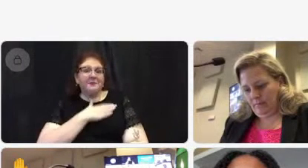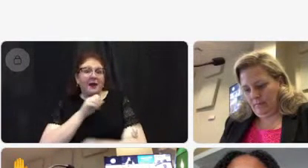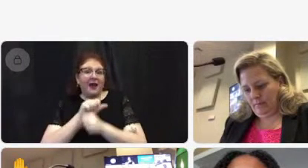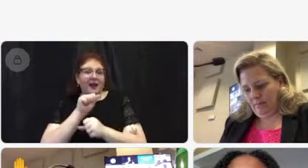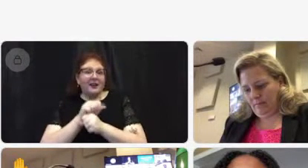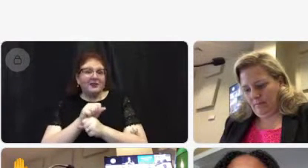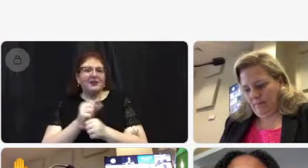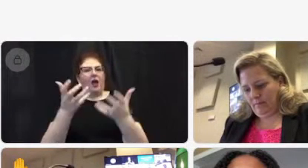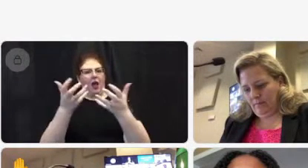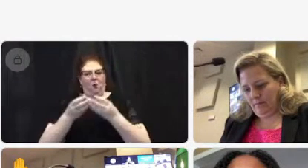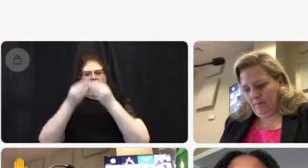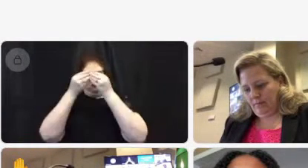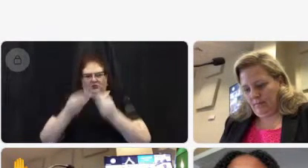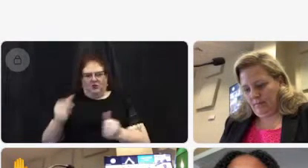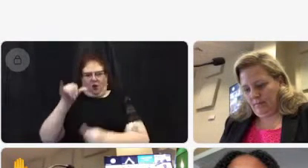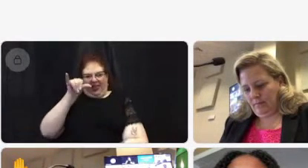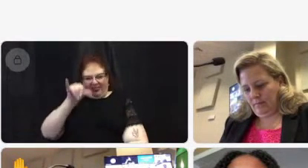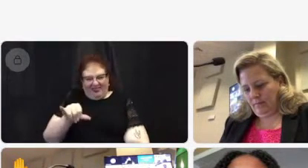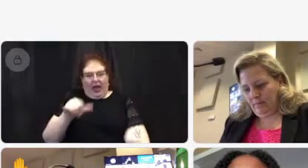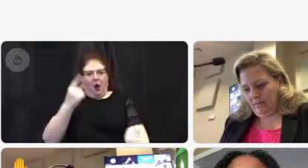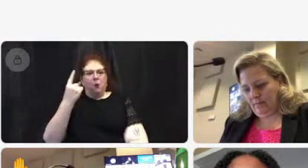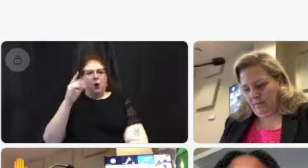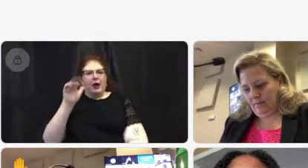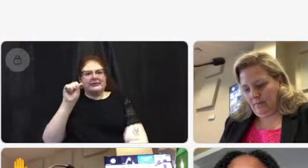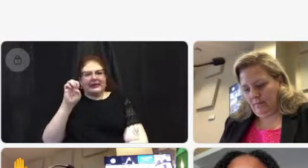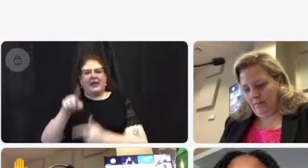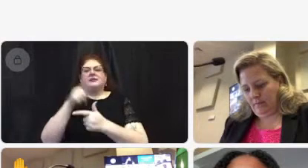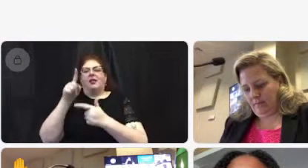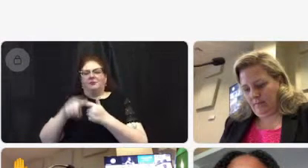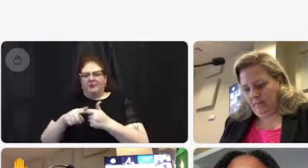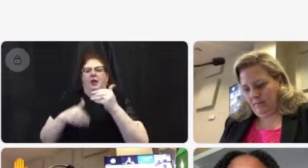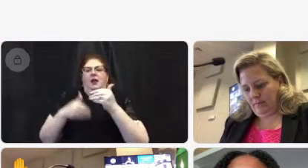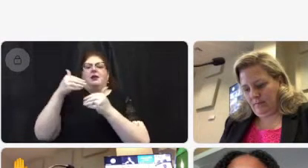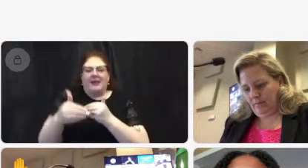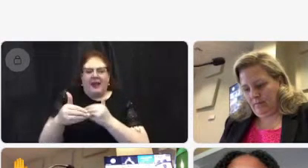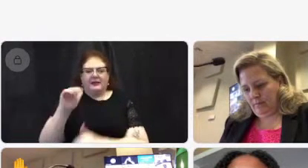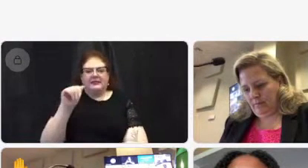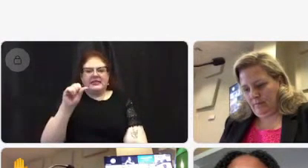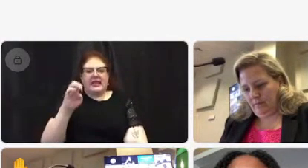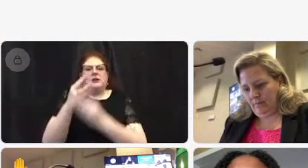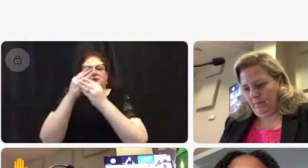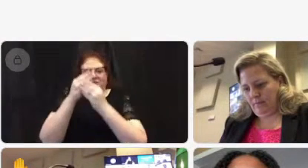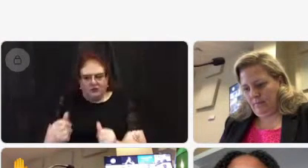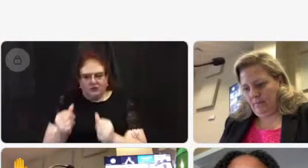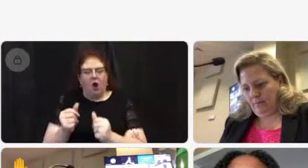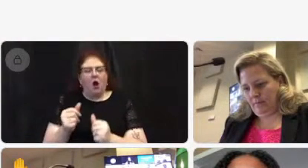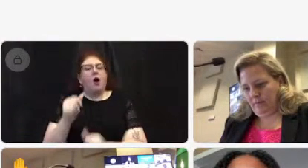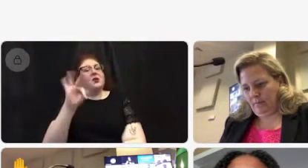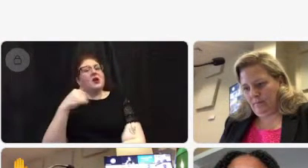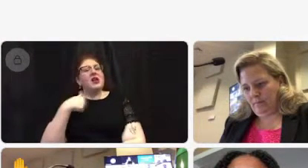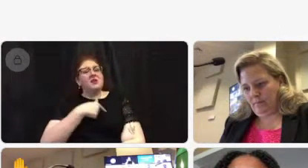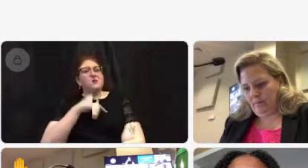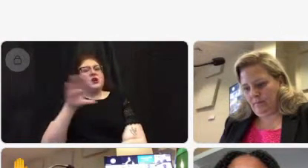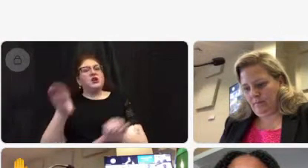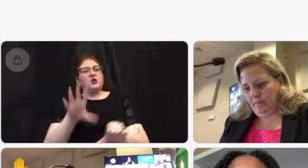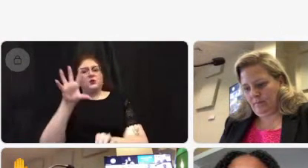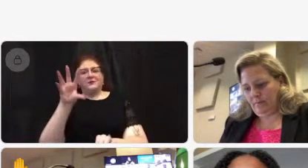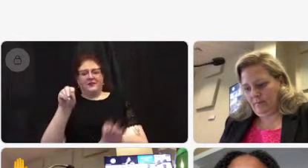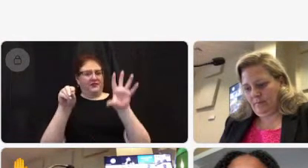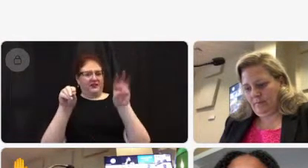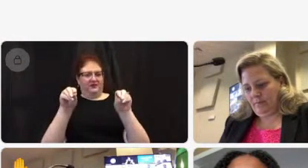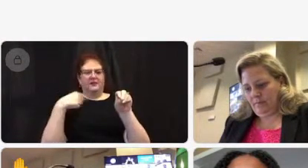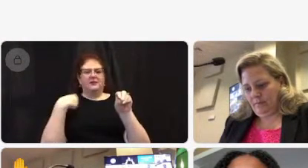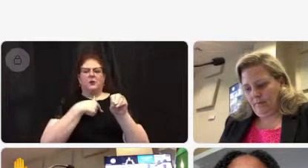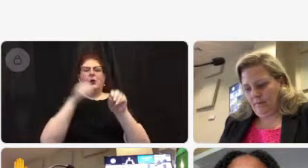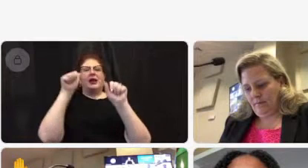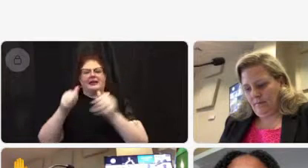case resolved, right? Then I keep working on another case. It sounds like if we did the 50-50, we can get closer to the resolution, if you